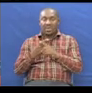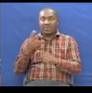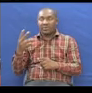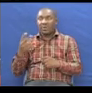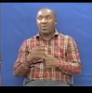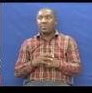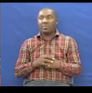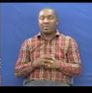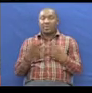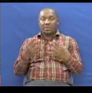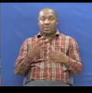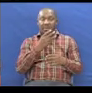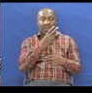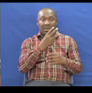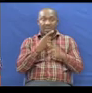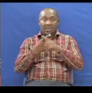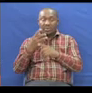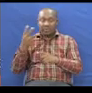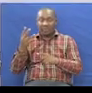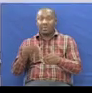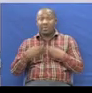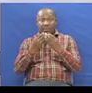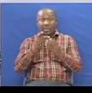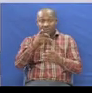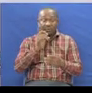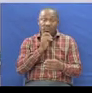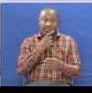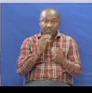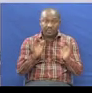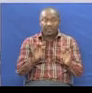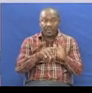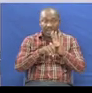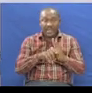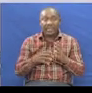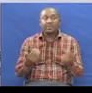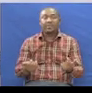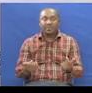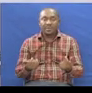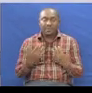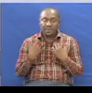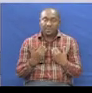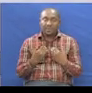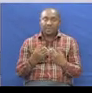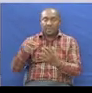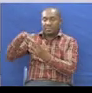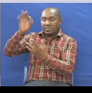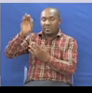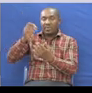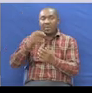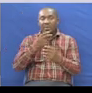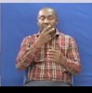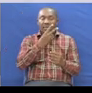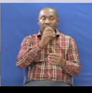because the product is positive and this is negative, both numbers should be negative. So this one here should be written as 2x